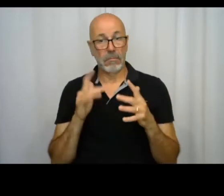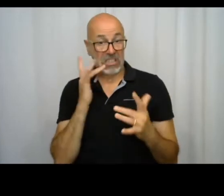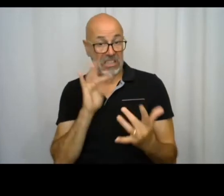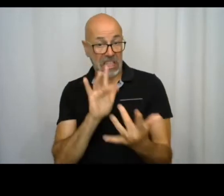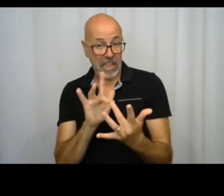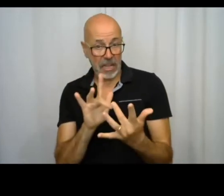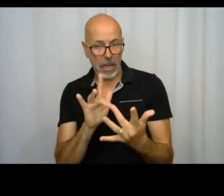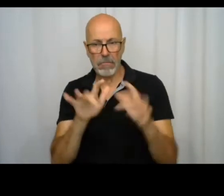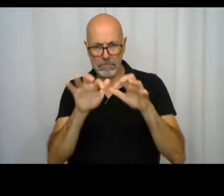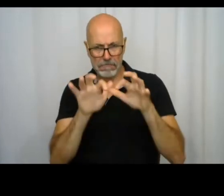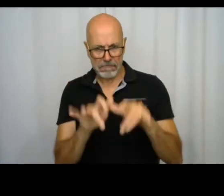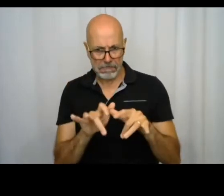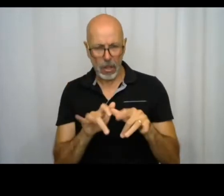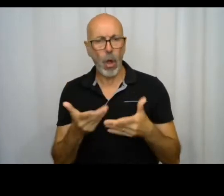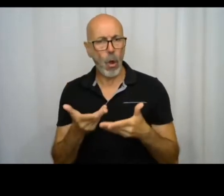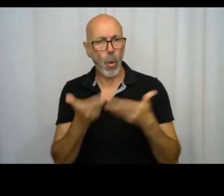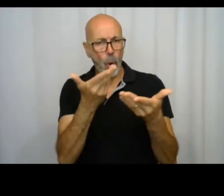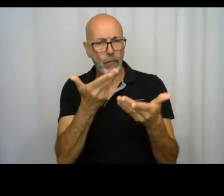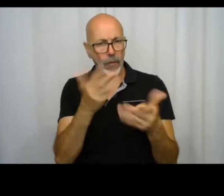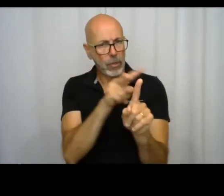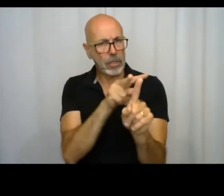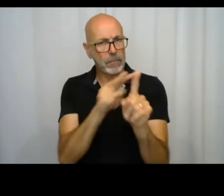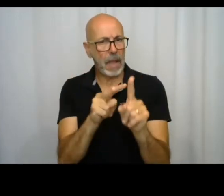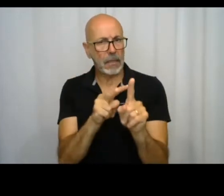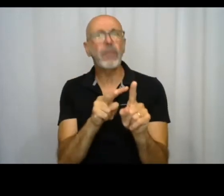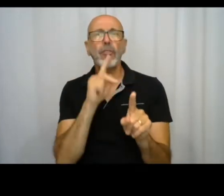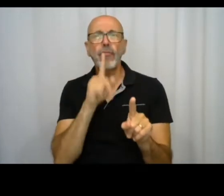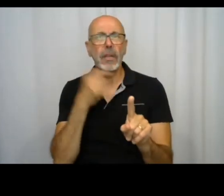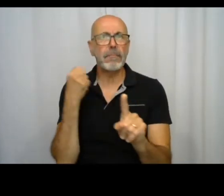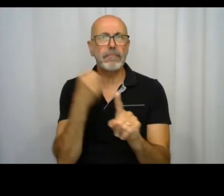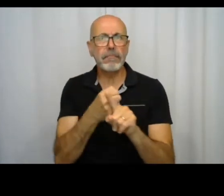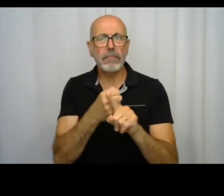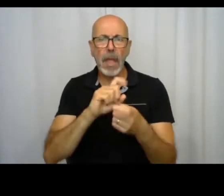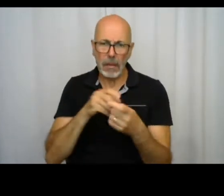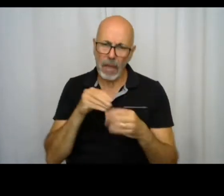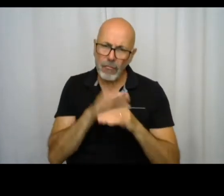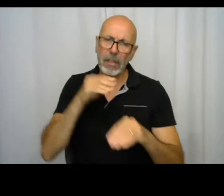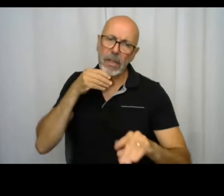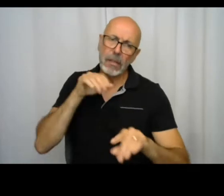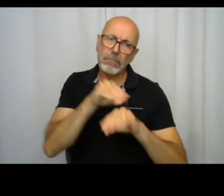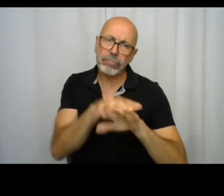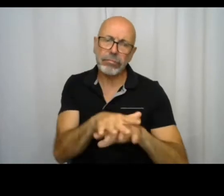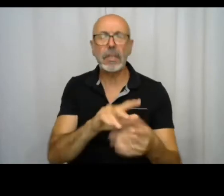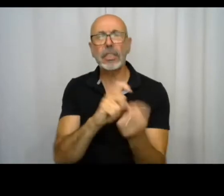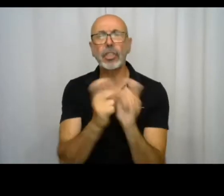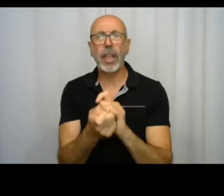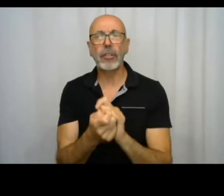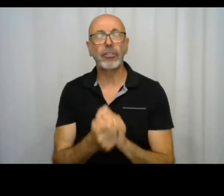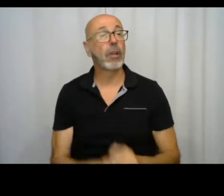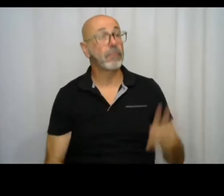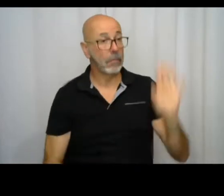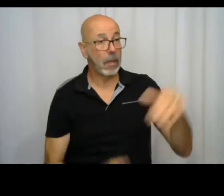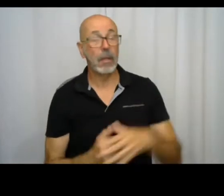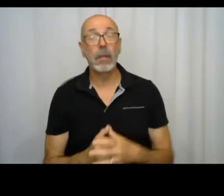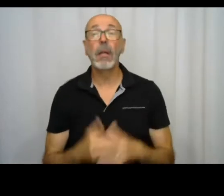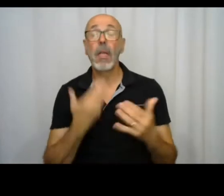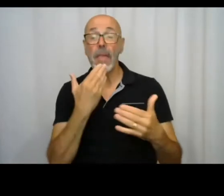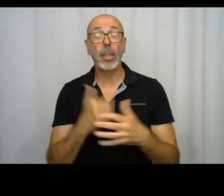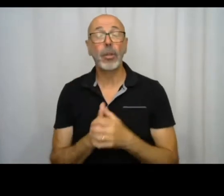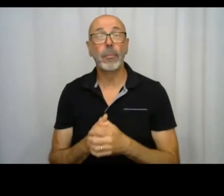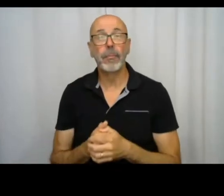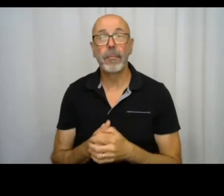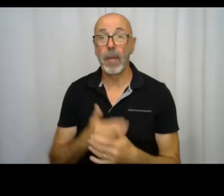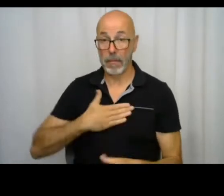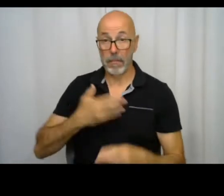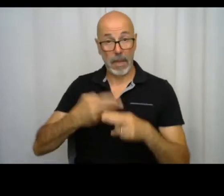provide some information, and offer their perspective to affect change in government. Absolutely, Philip. Thank you for having me today. And my